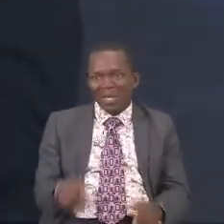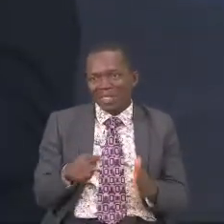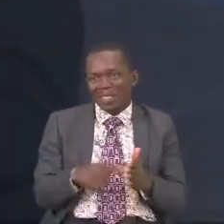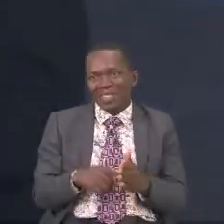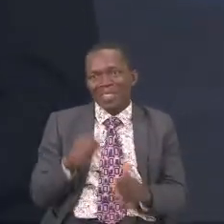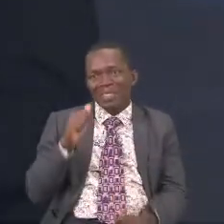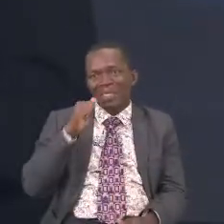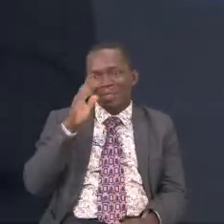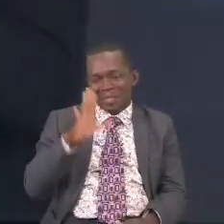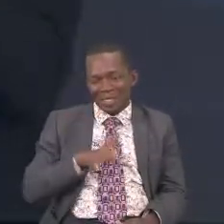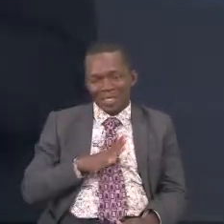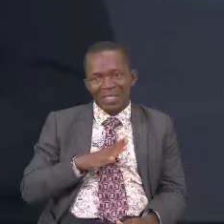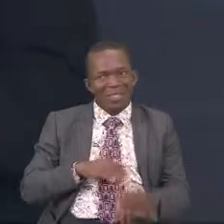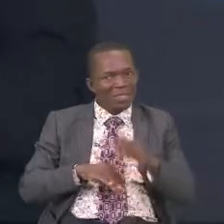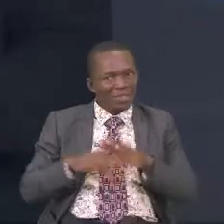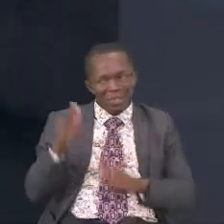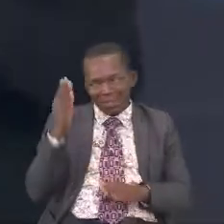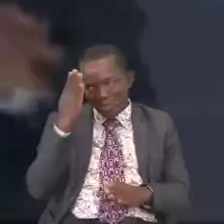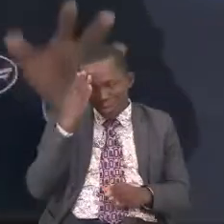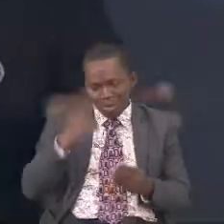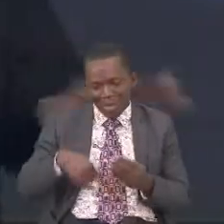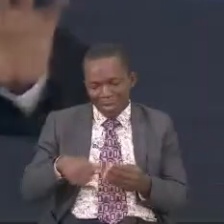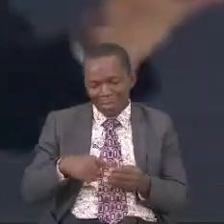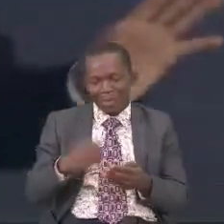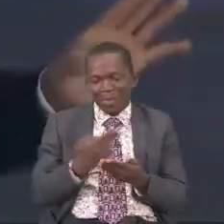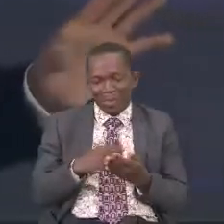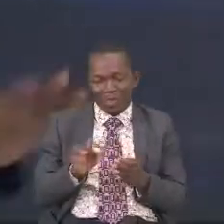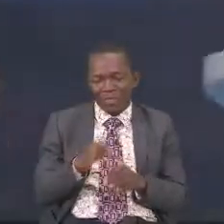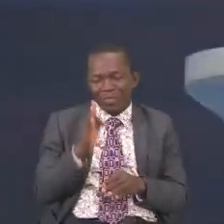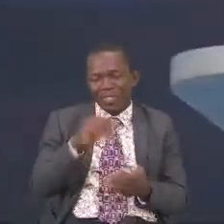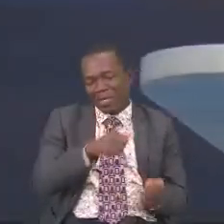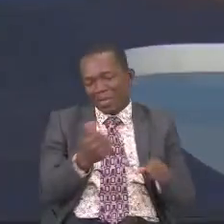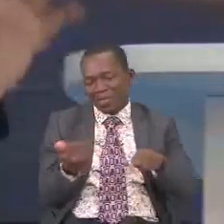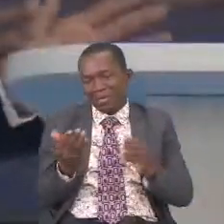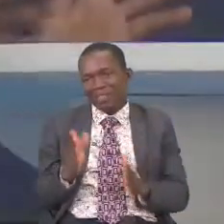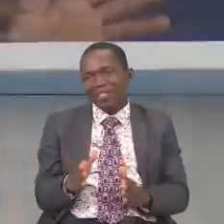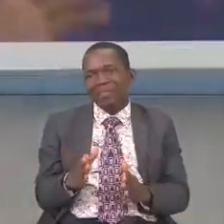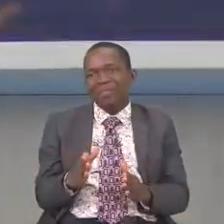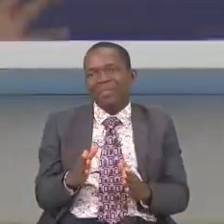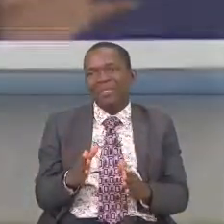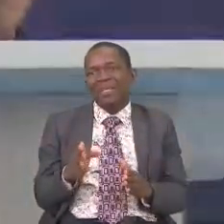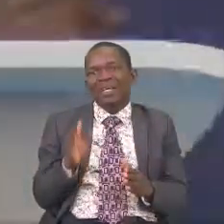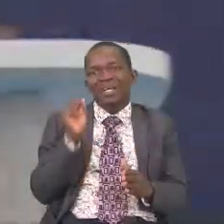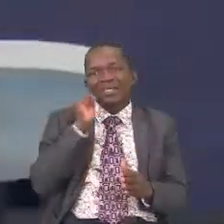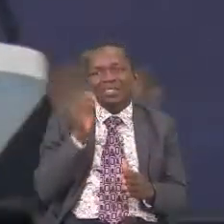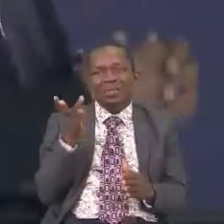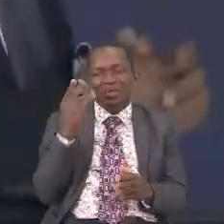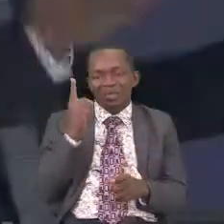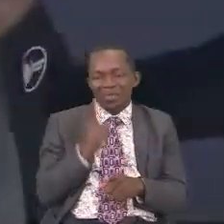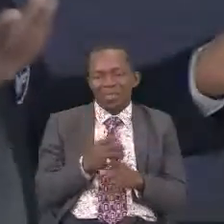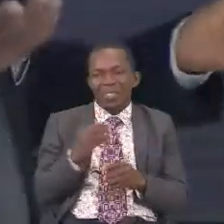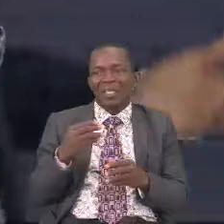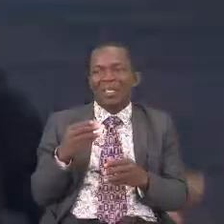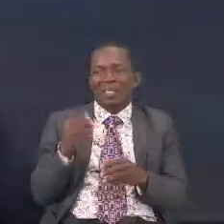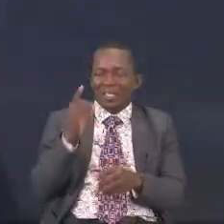She didn't know about Holy Ghost baptism, in filling up, whatever. She was just a simple child of God. And